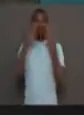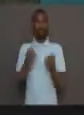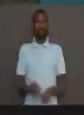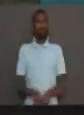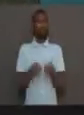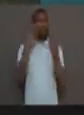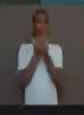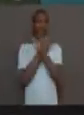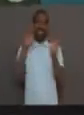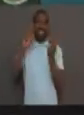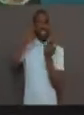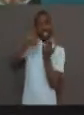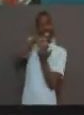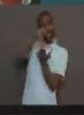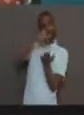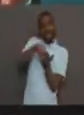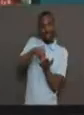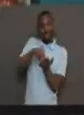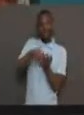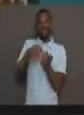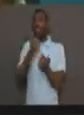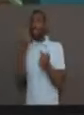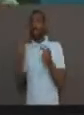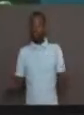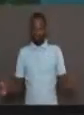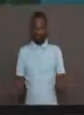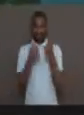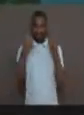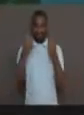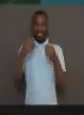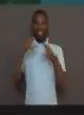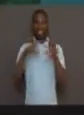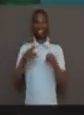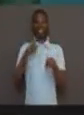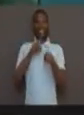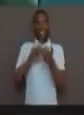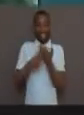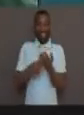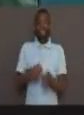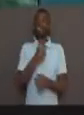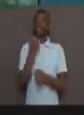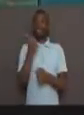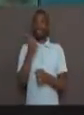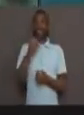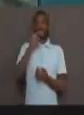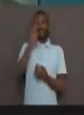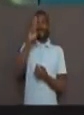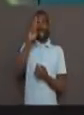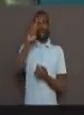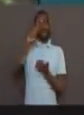releases more free neutrons that strike other uranium